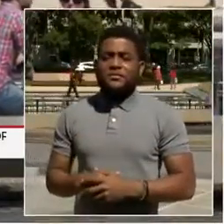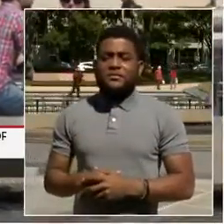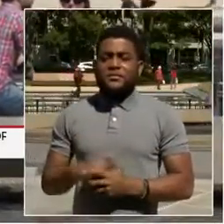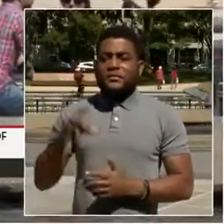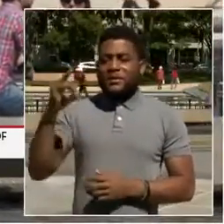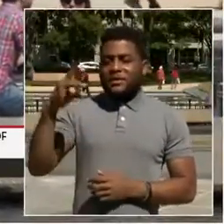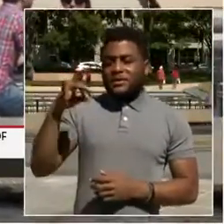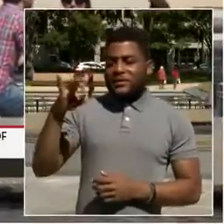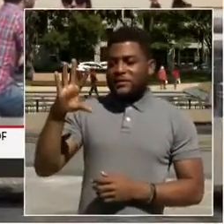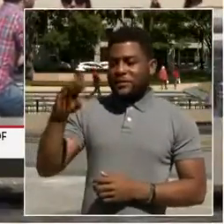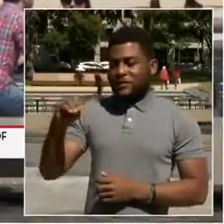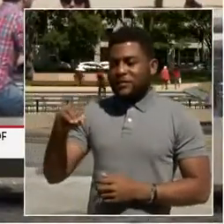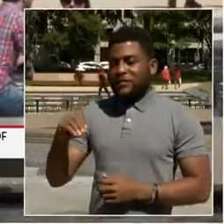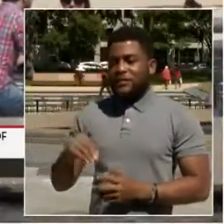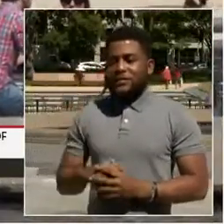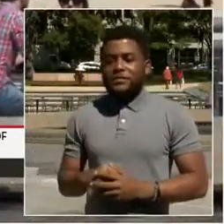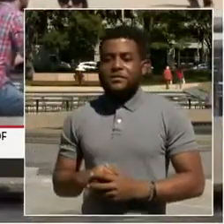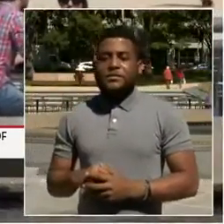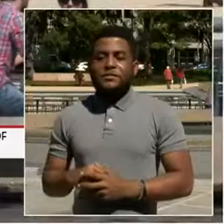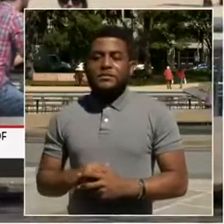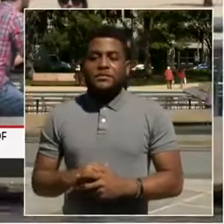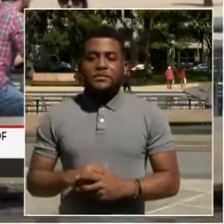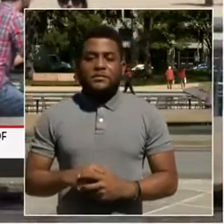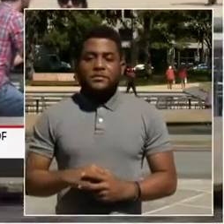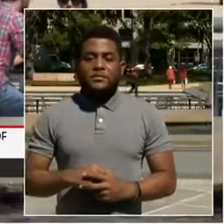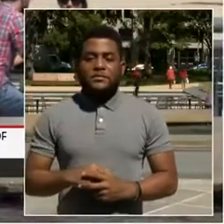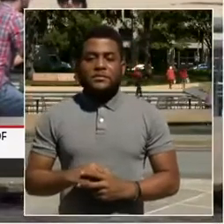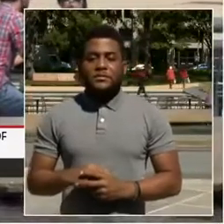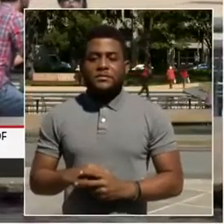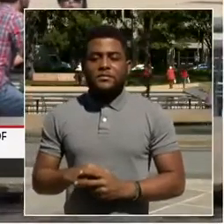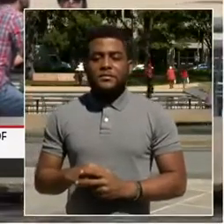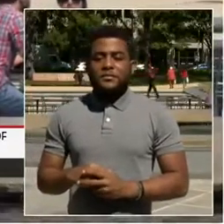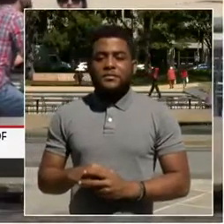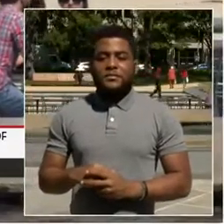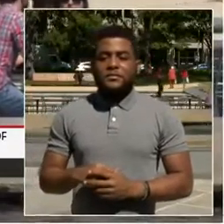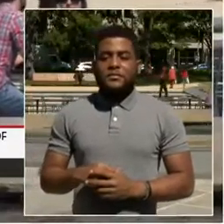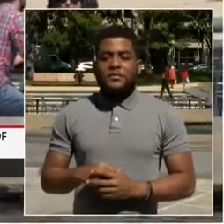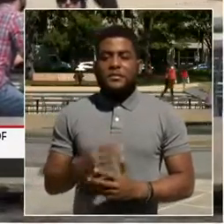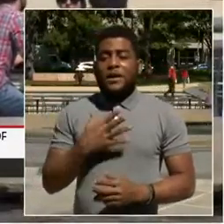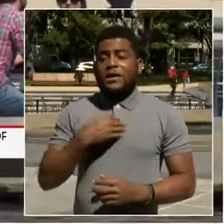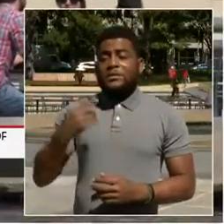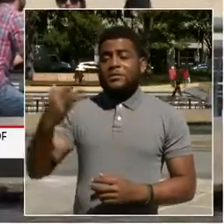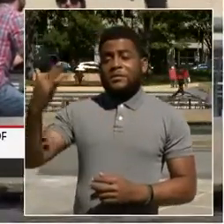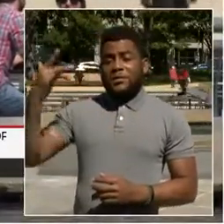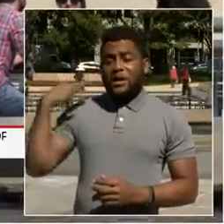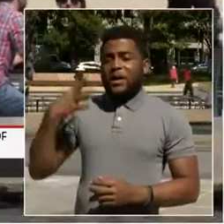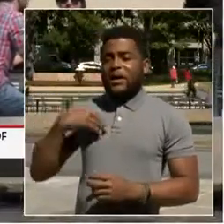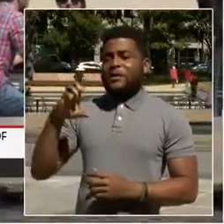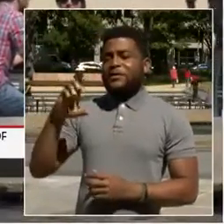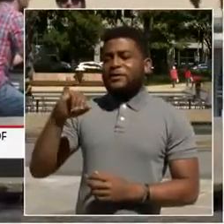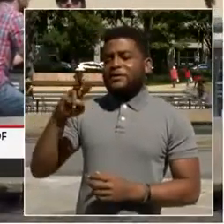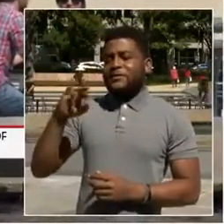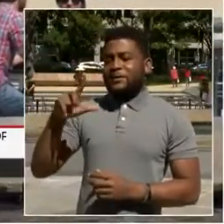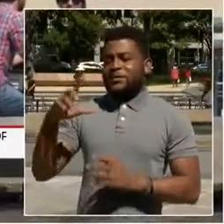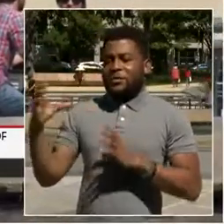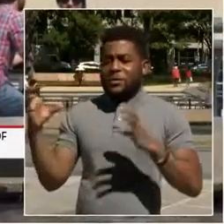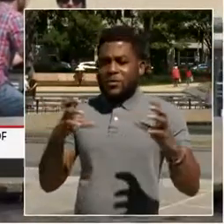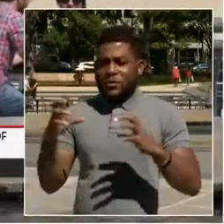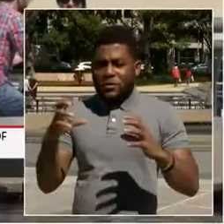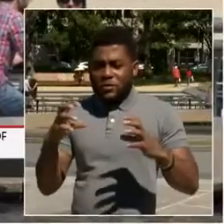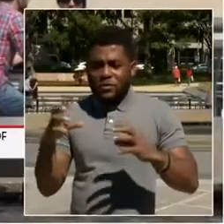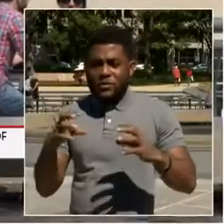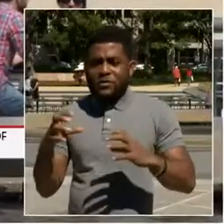still a civil war in our country, serving the D.C. community for about